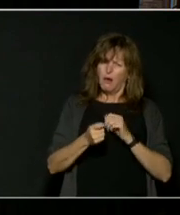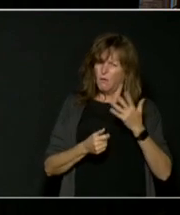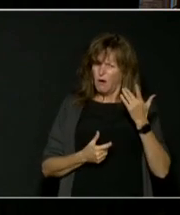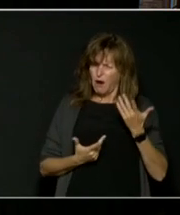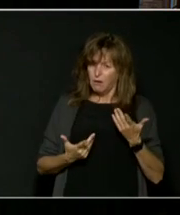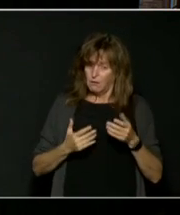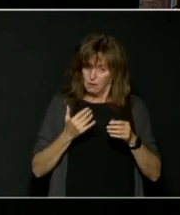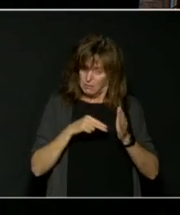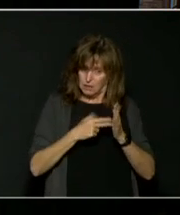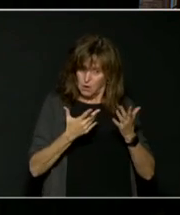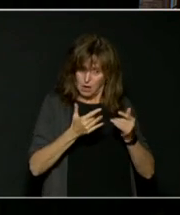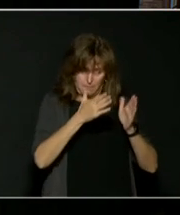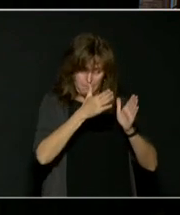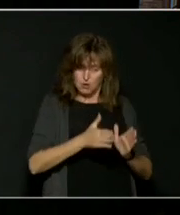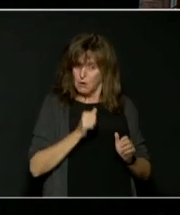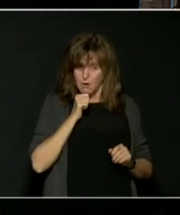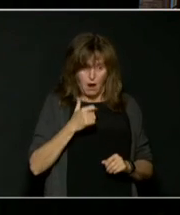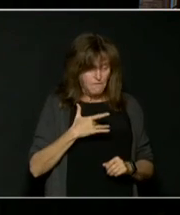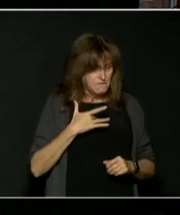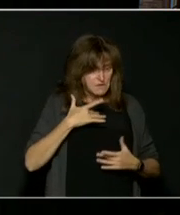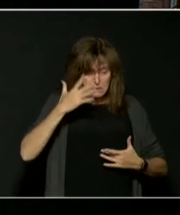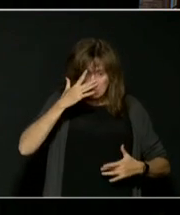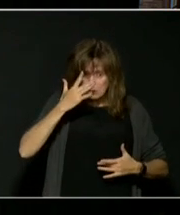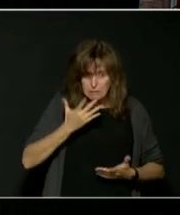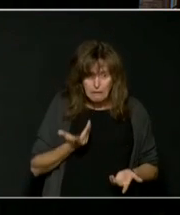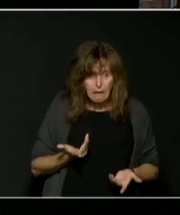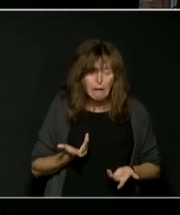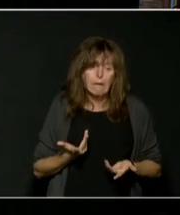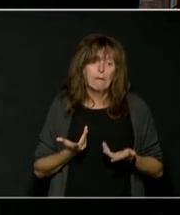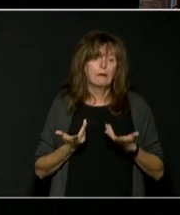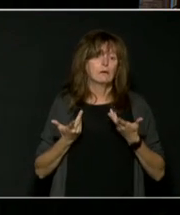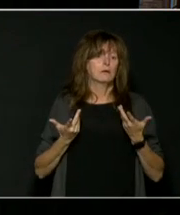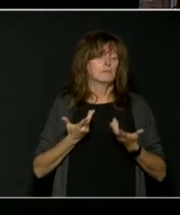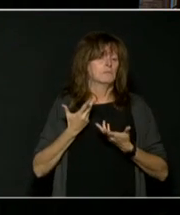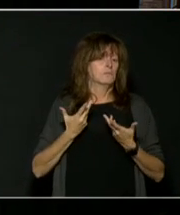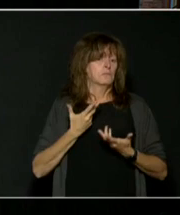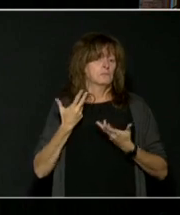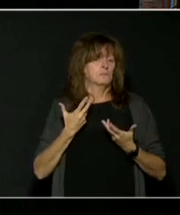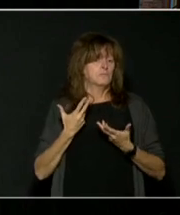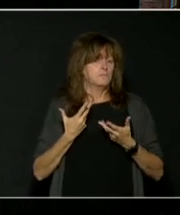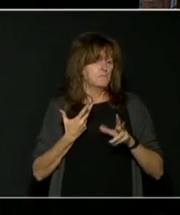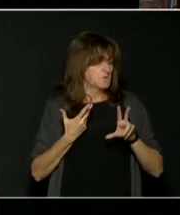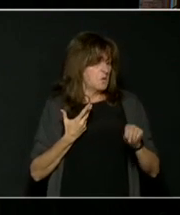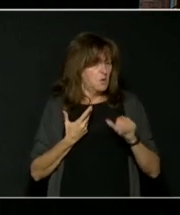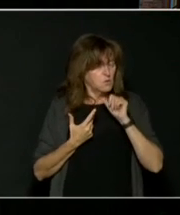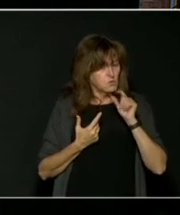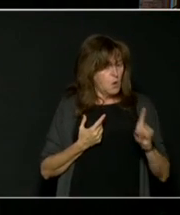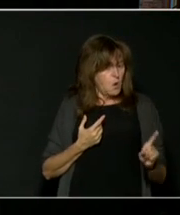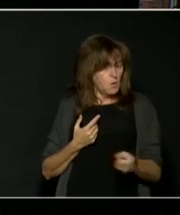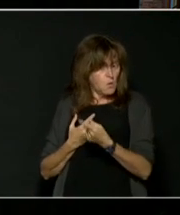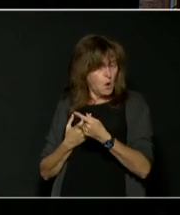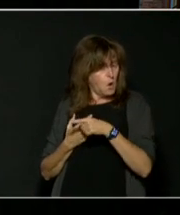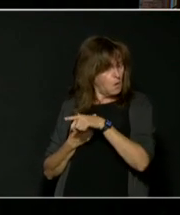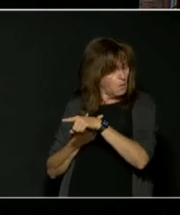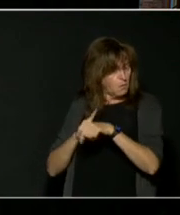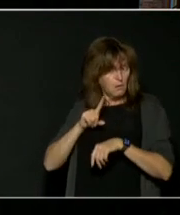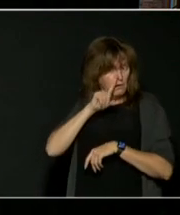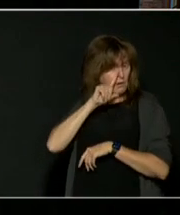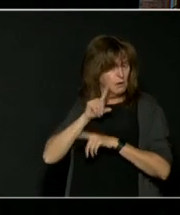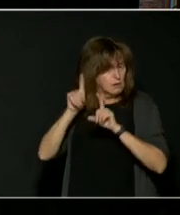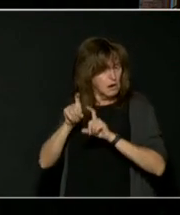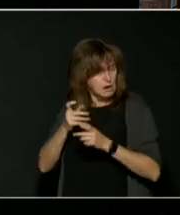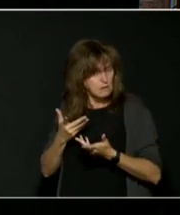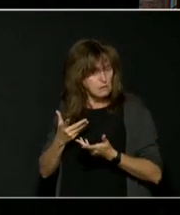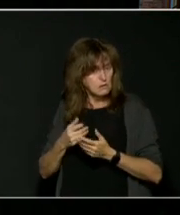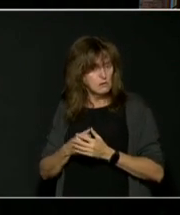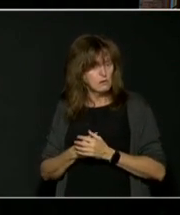known exposures be getting tested at all, even at pharmacies? I will give a general